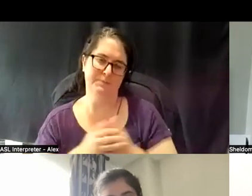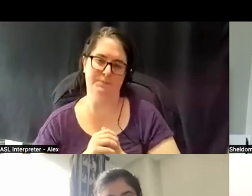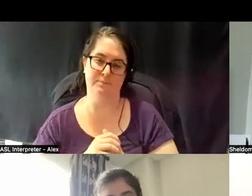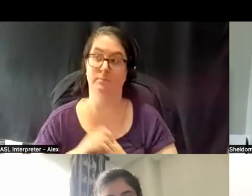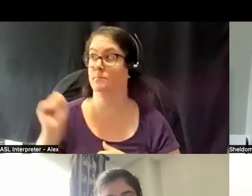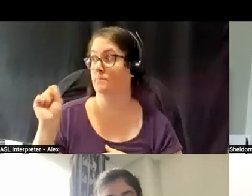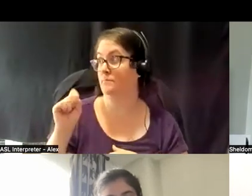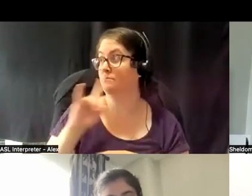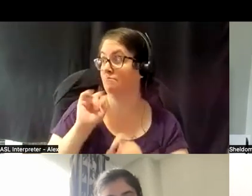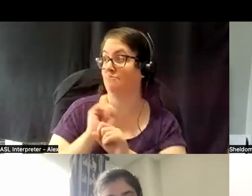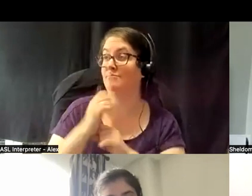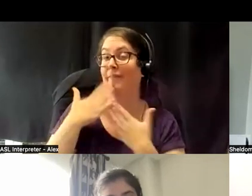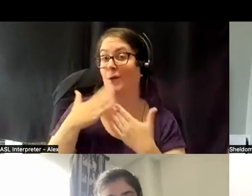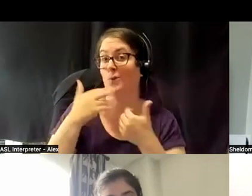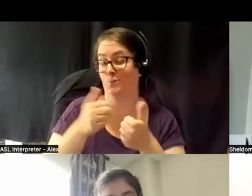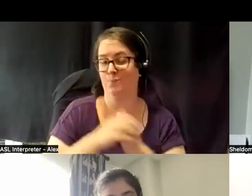Absolutely. Thank you for sharing that.